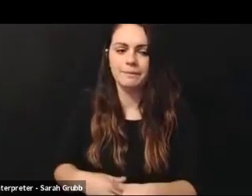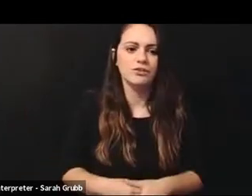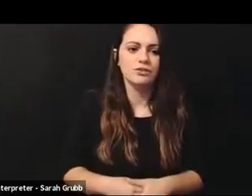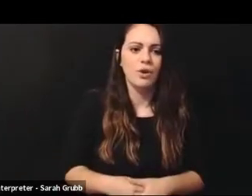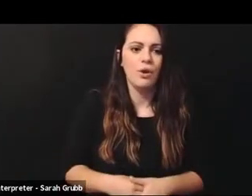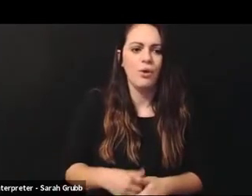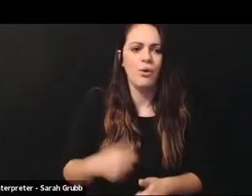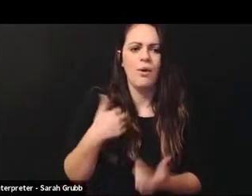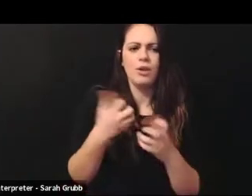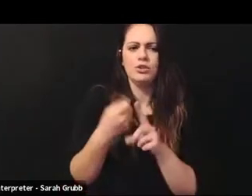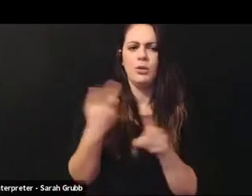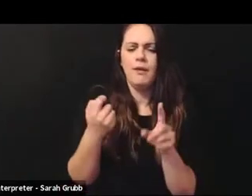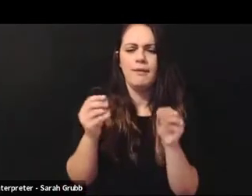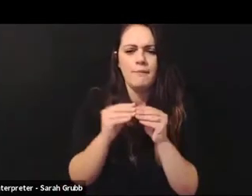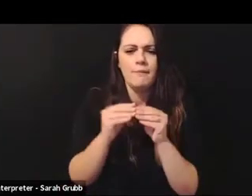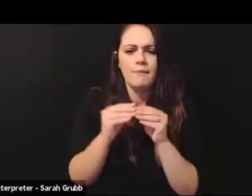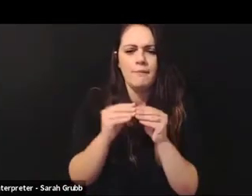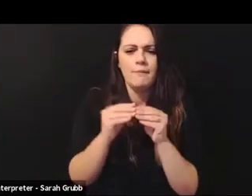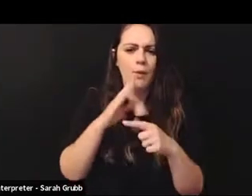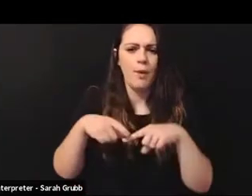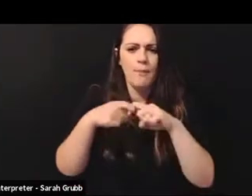that questions. But